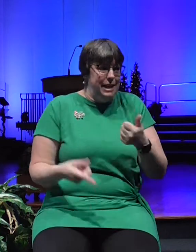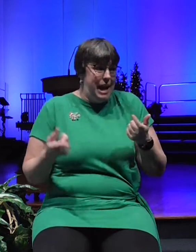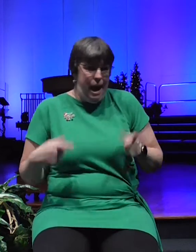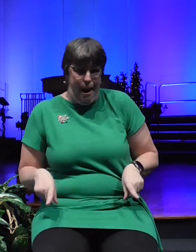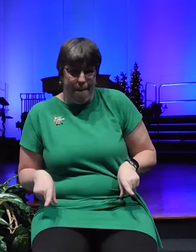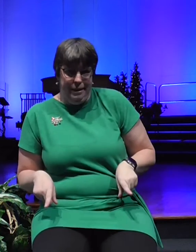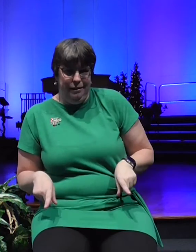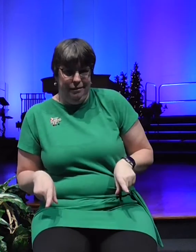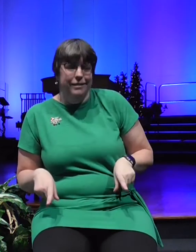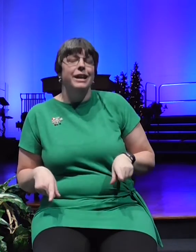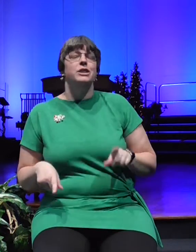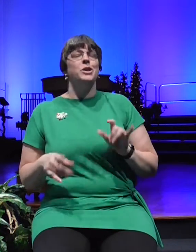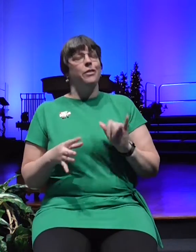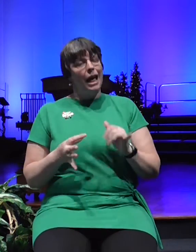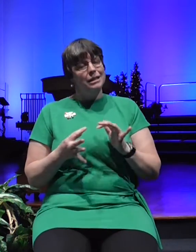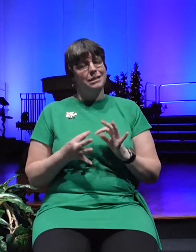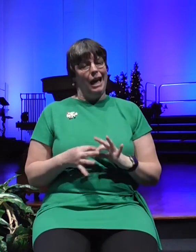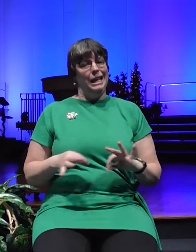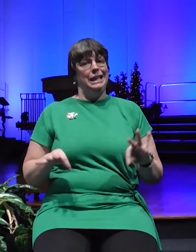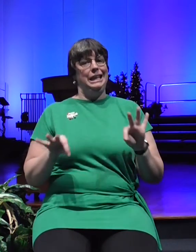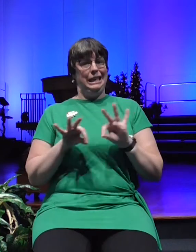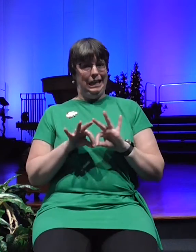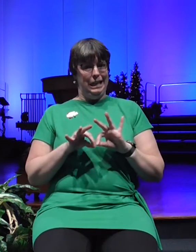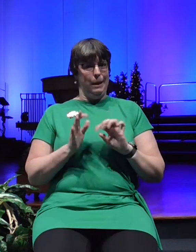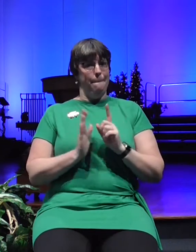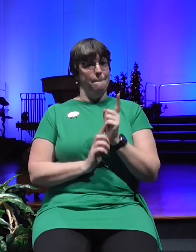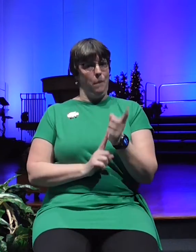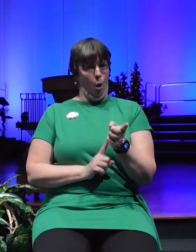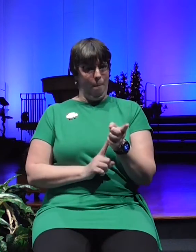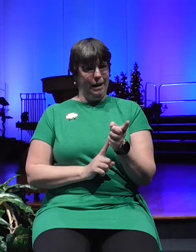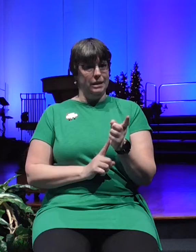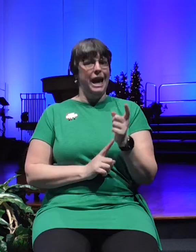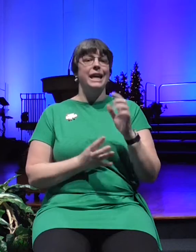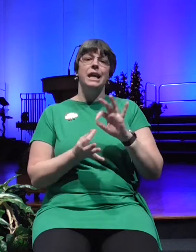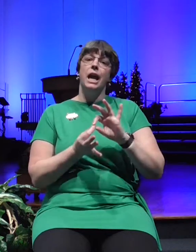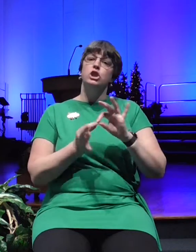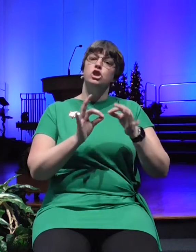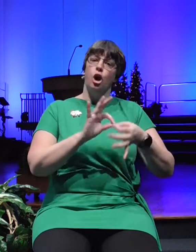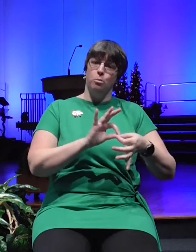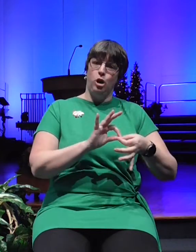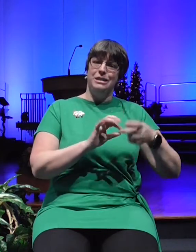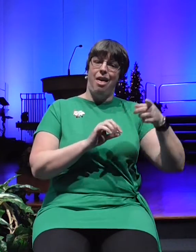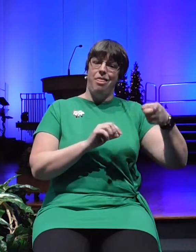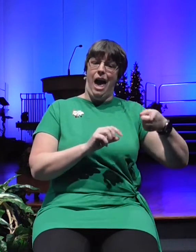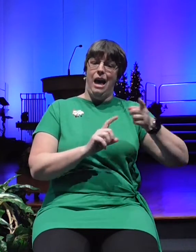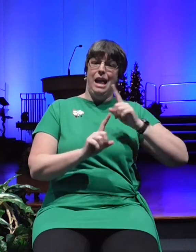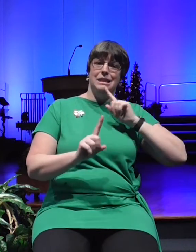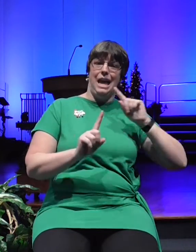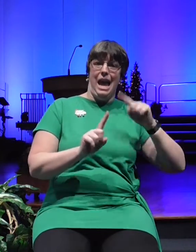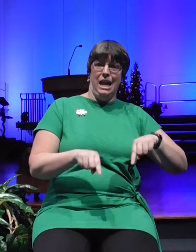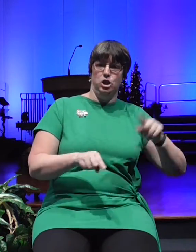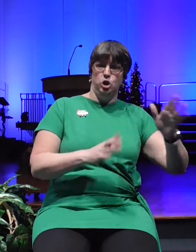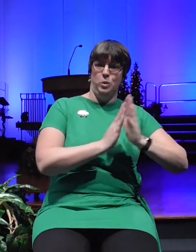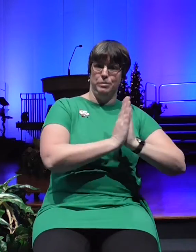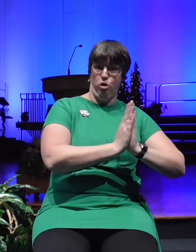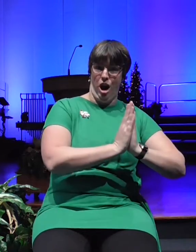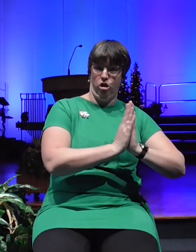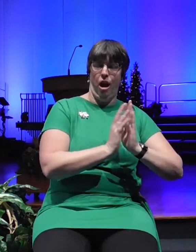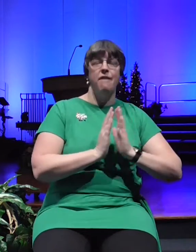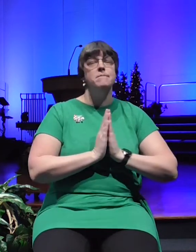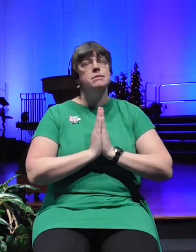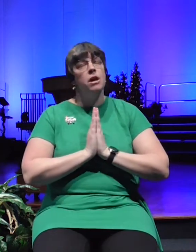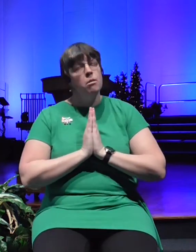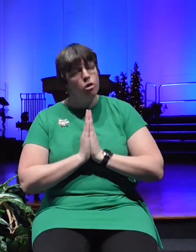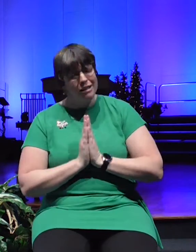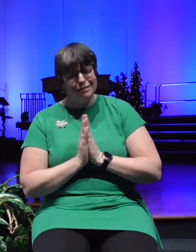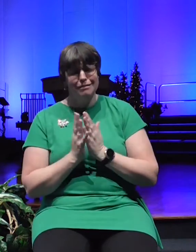key moment when George interprets this to the answer to his prayer. I know that feeling when I've prayed for something fervently and it's not